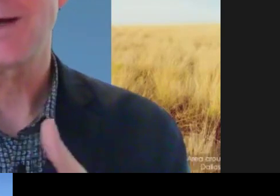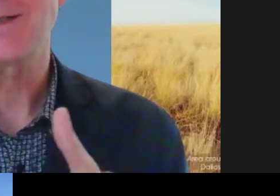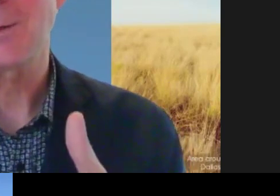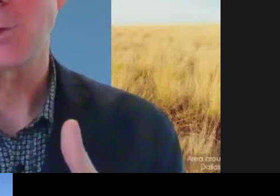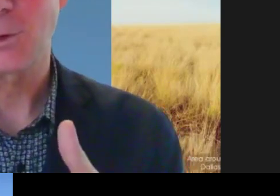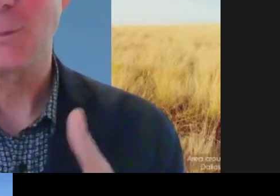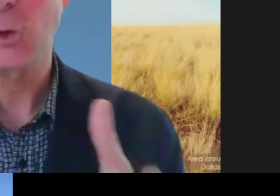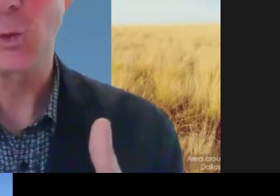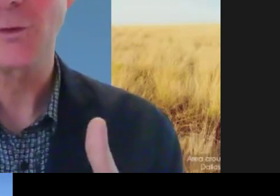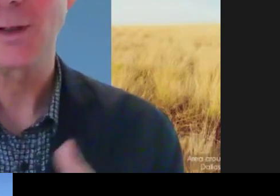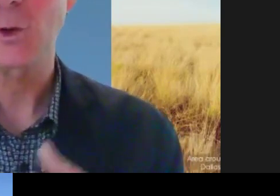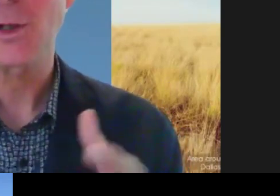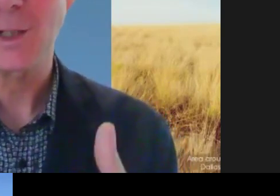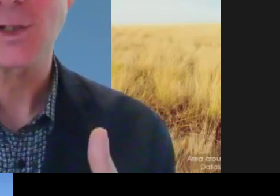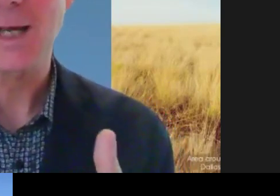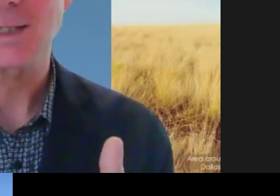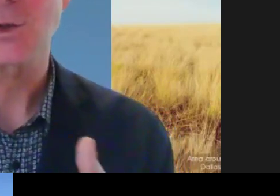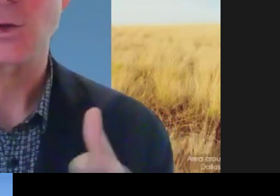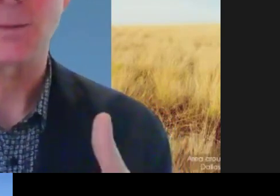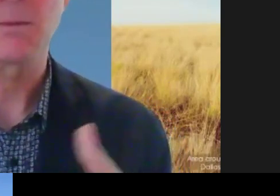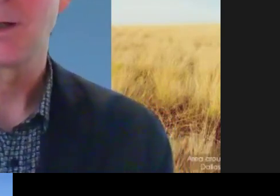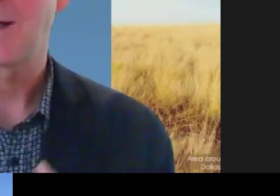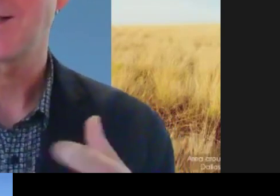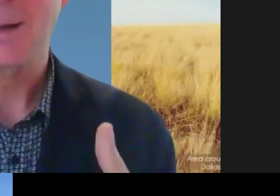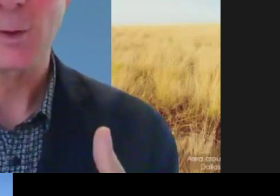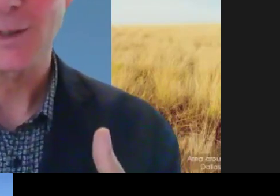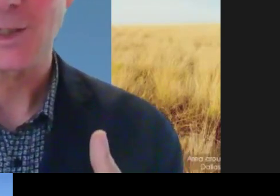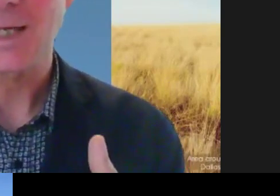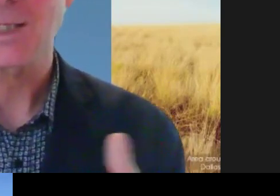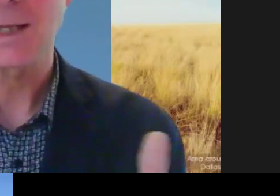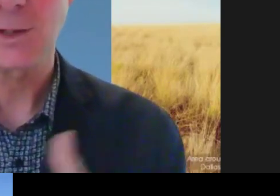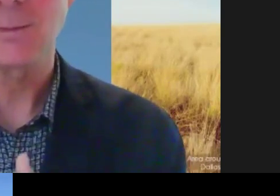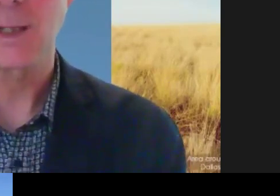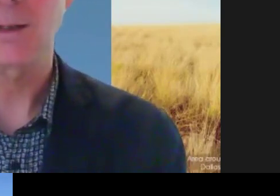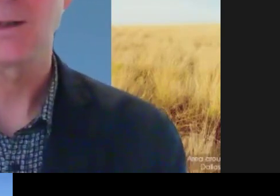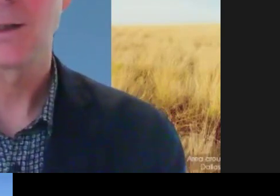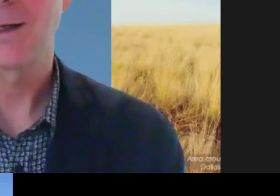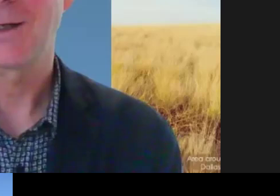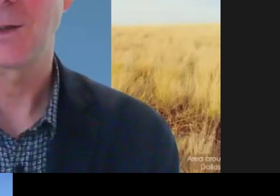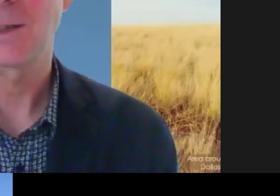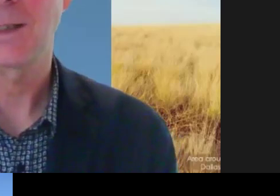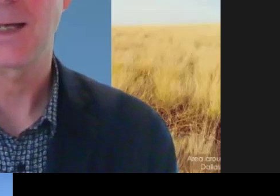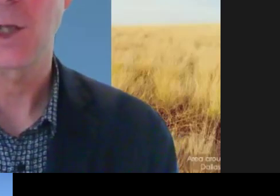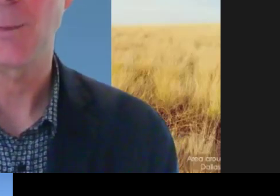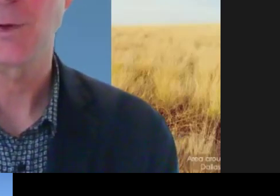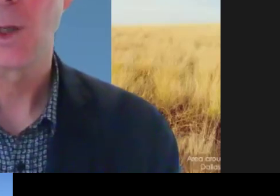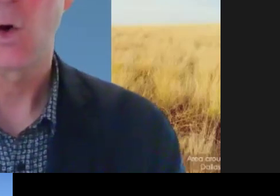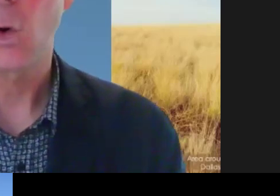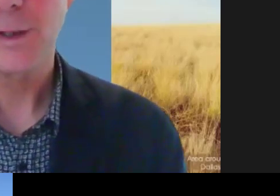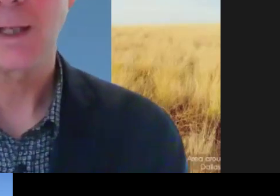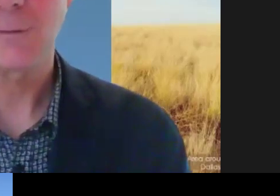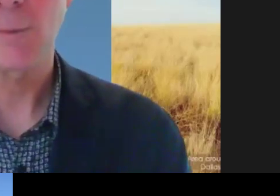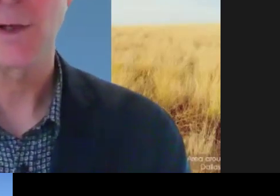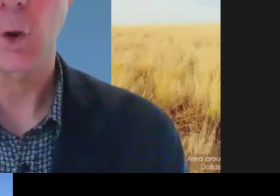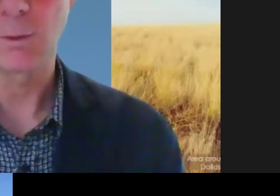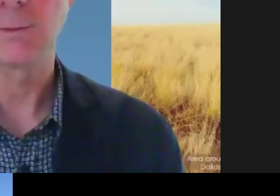we provide some tools or some exercises or some example of exercises that the team can adopt, or